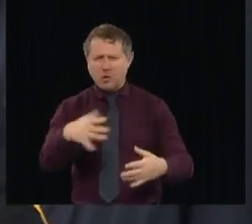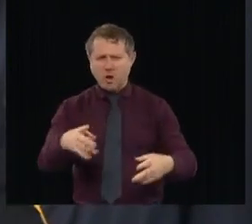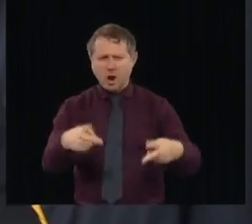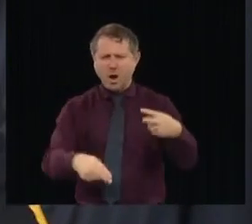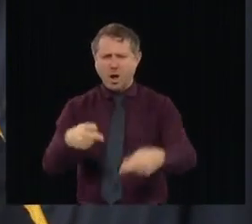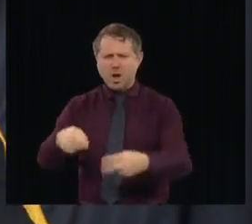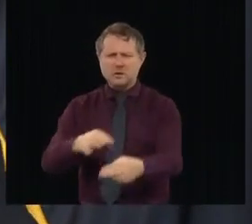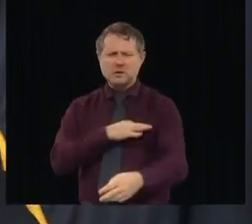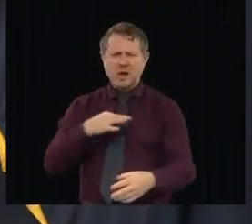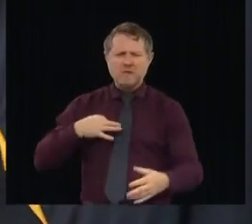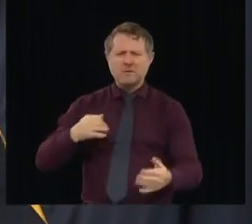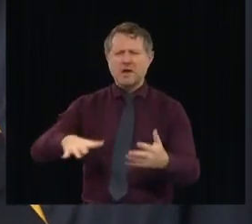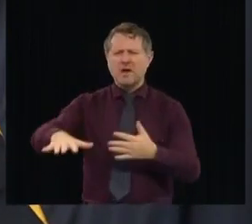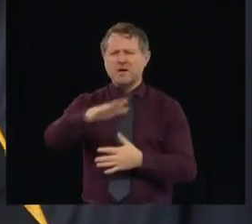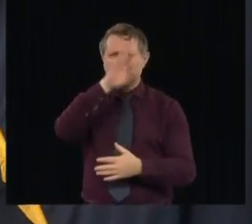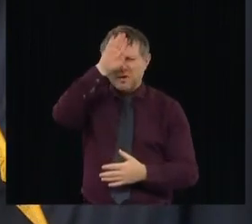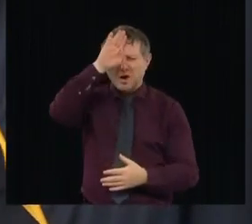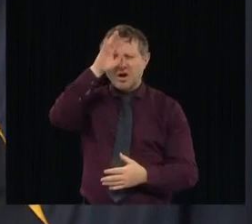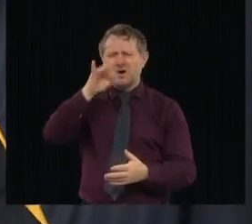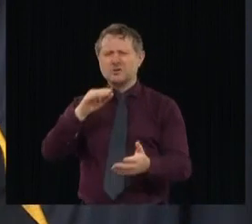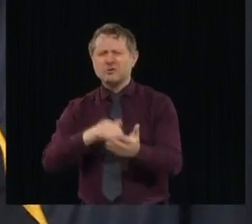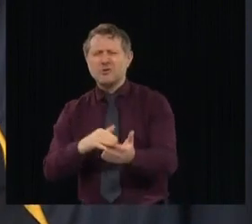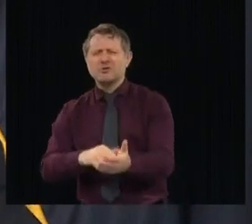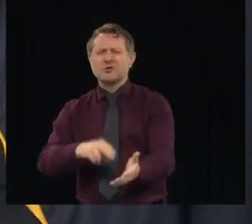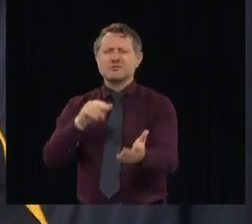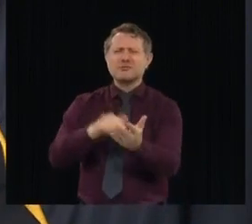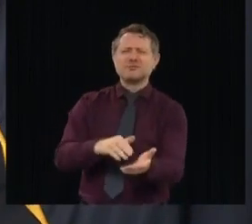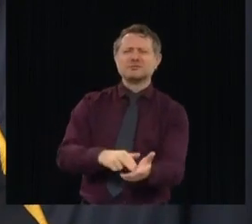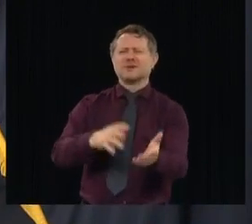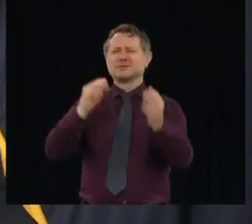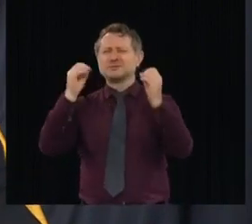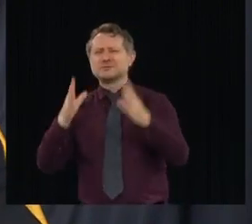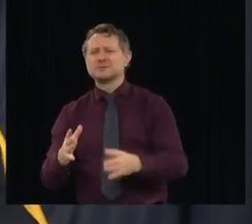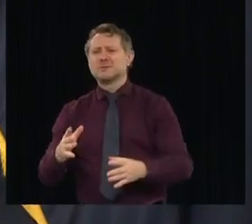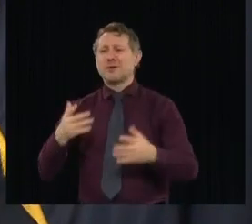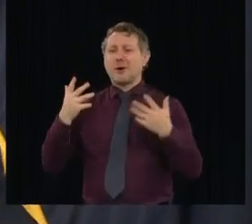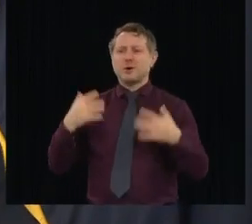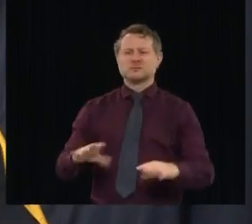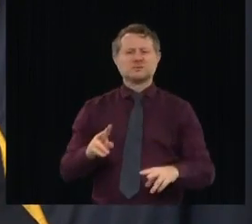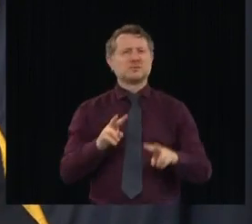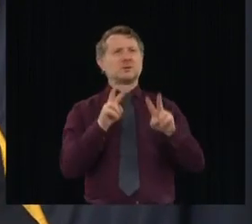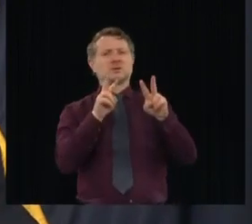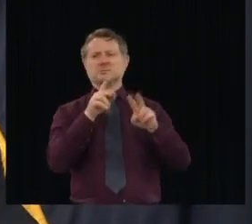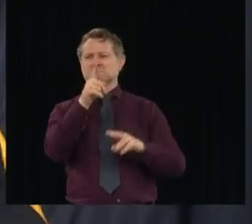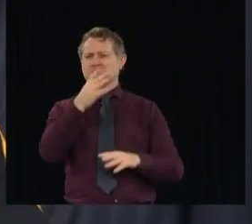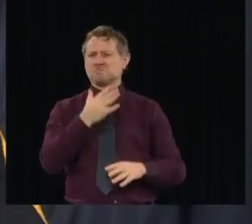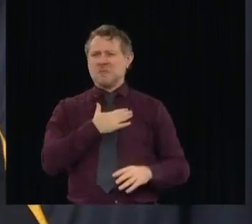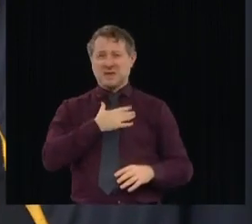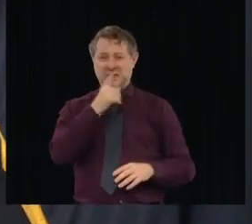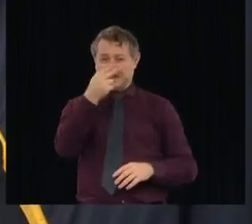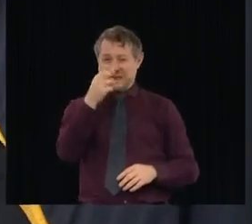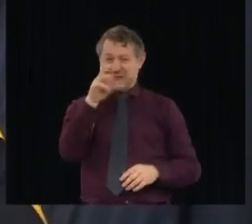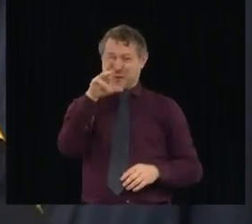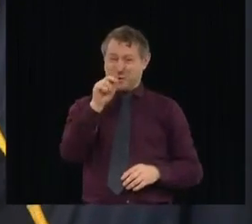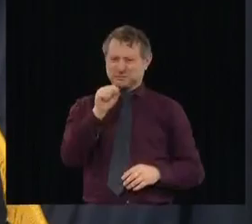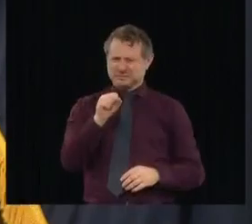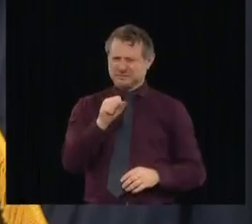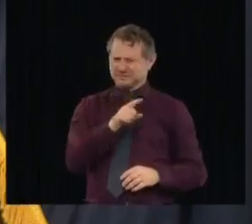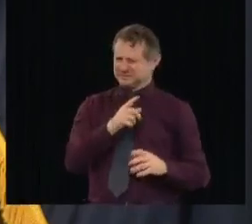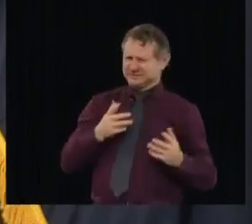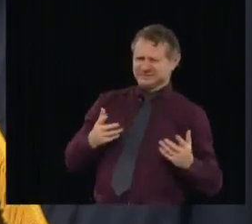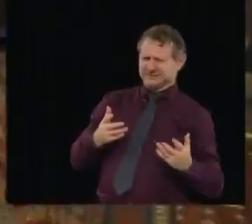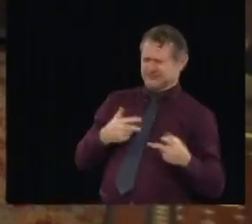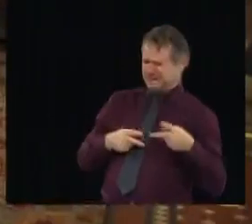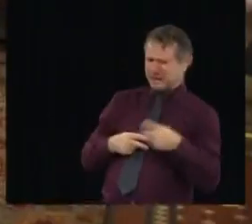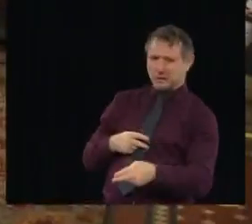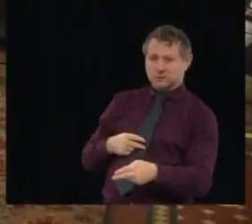after those people just were designated heroes who saved lives during the pandemic, which happens to be true,